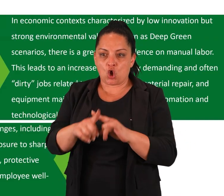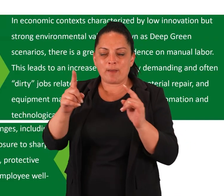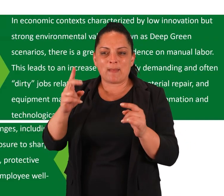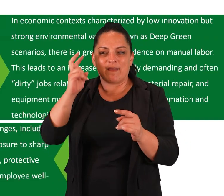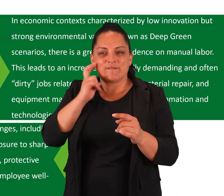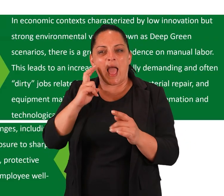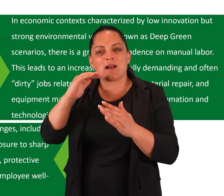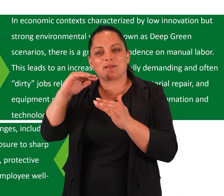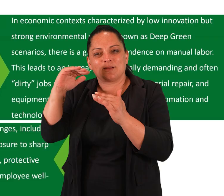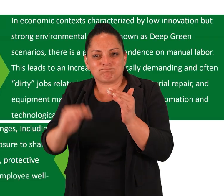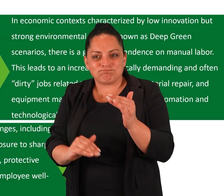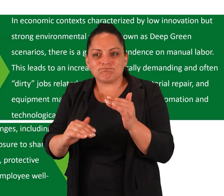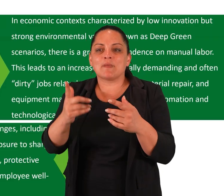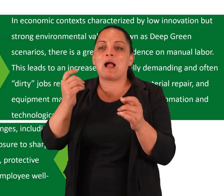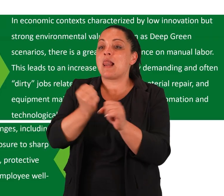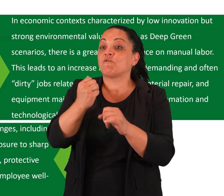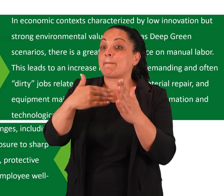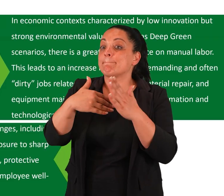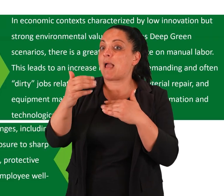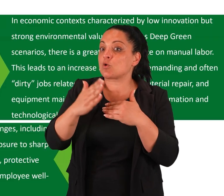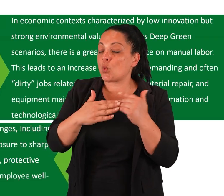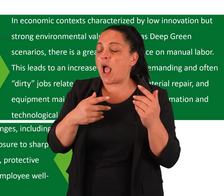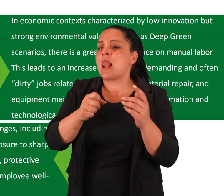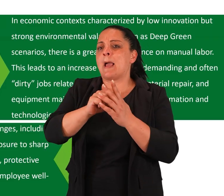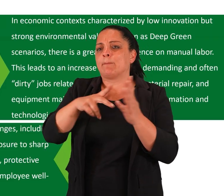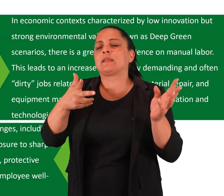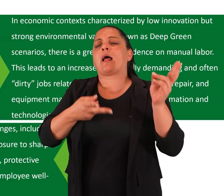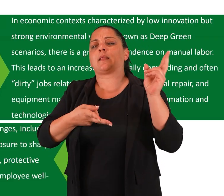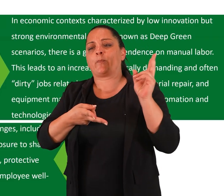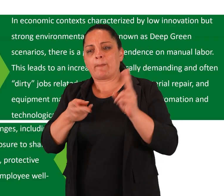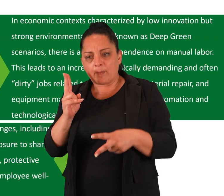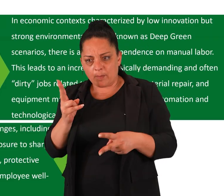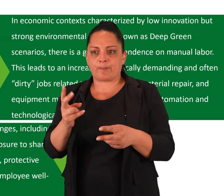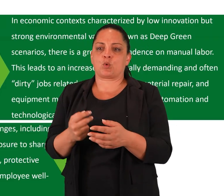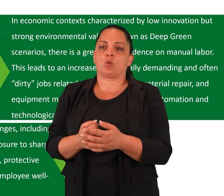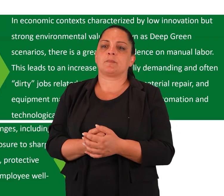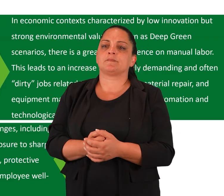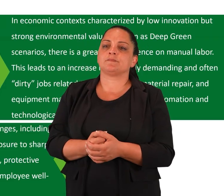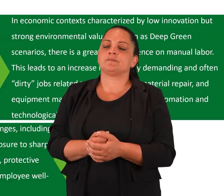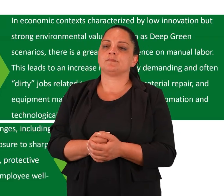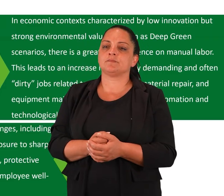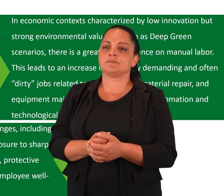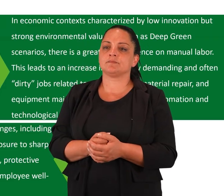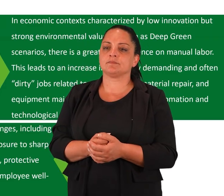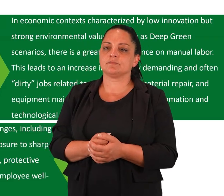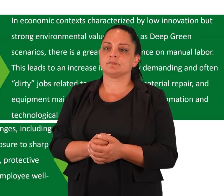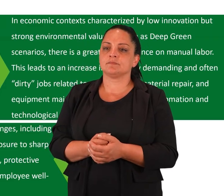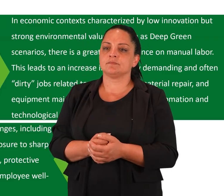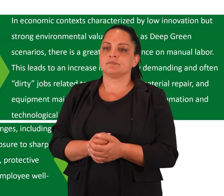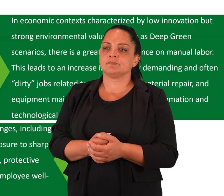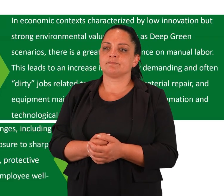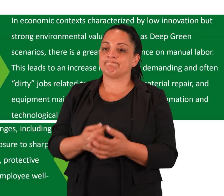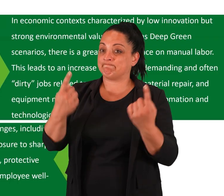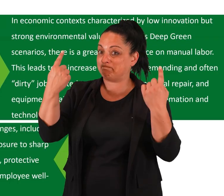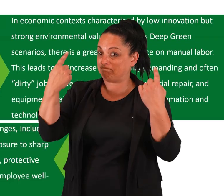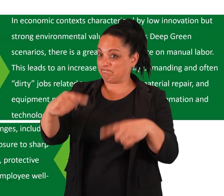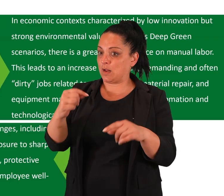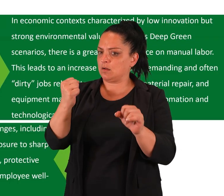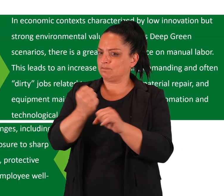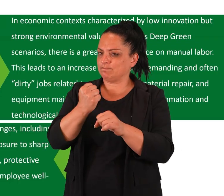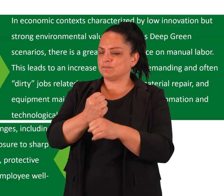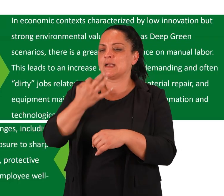green scenarios, manual labor plays an even greater role. These jobs often